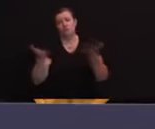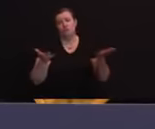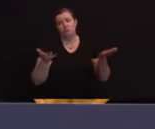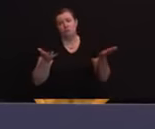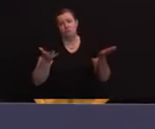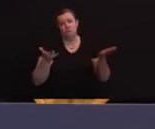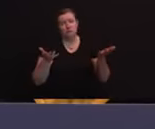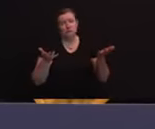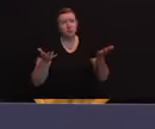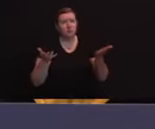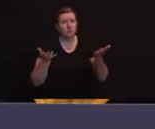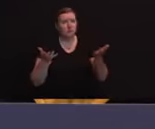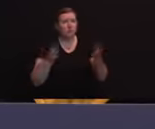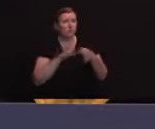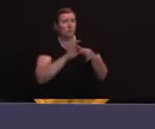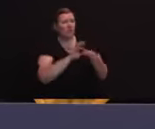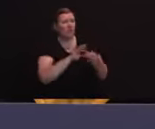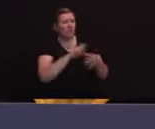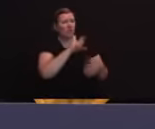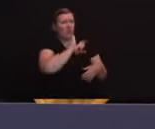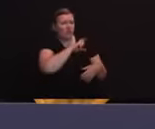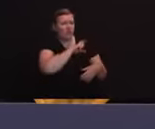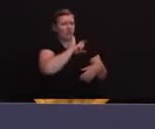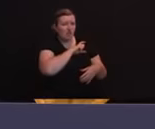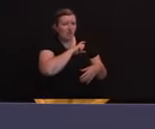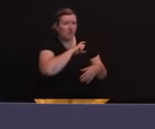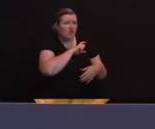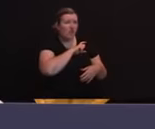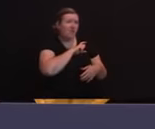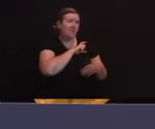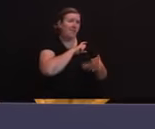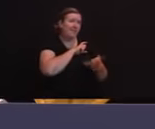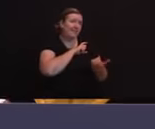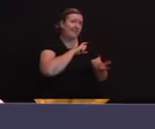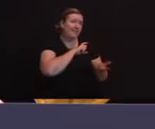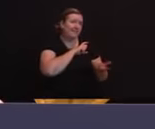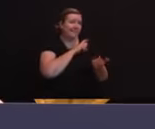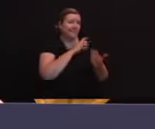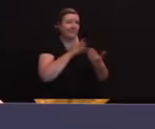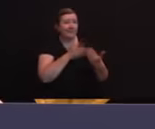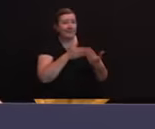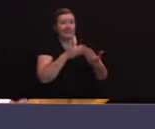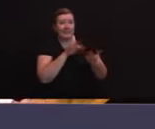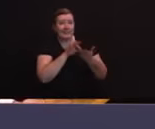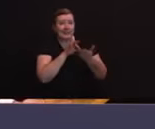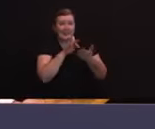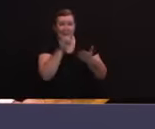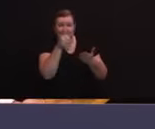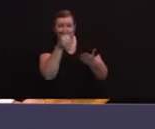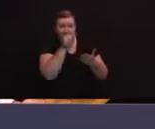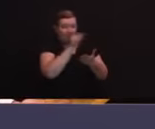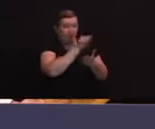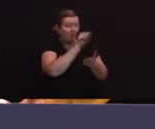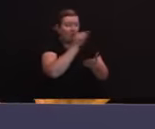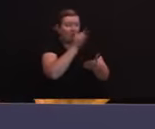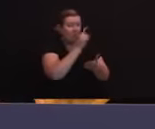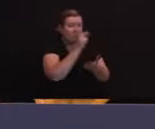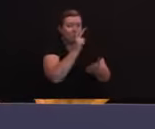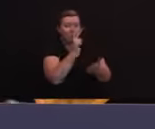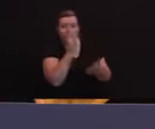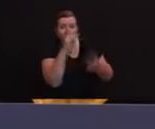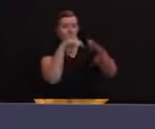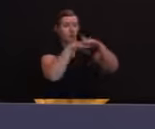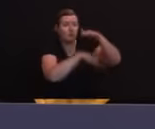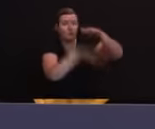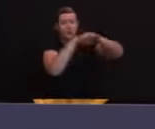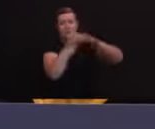on law enforcement, other than it's easier to count 10 heads than more. And I assume the posture is the same here, Pat, right, in